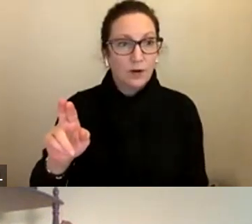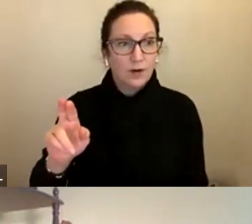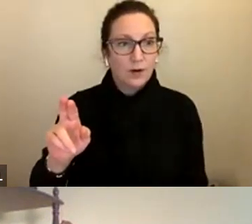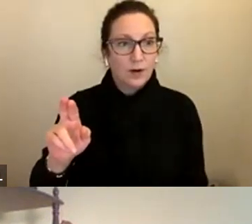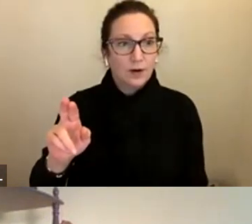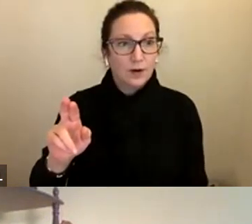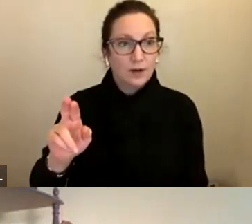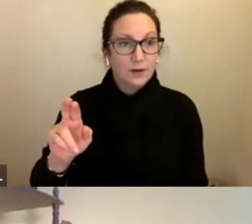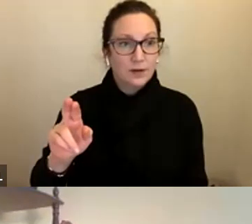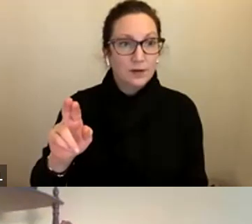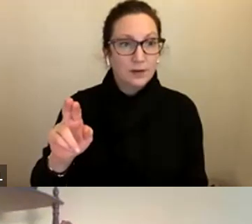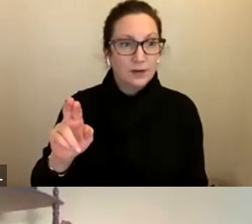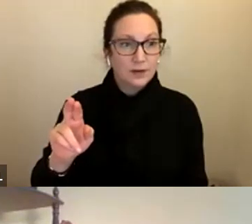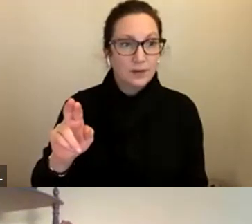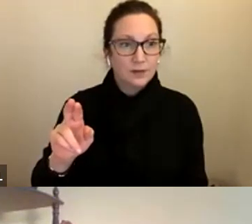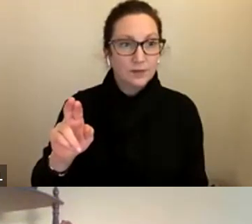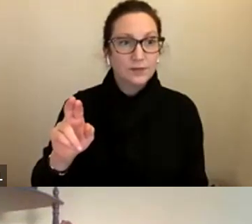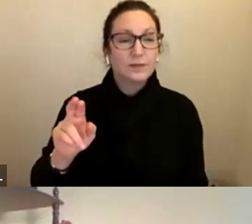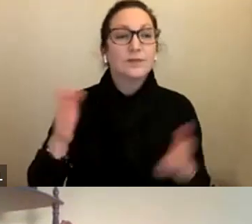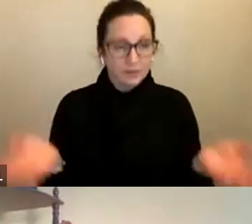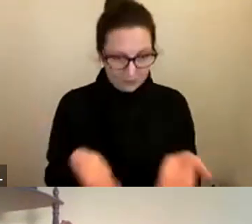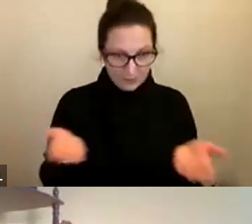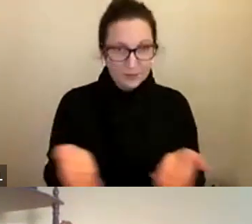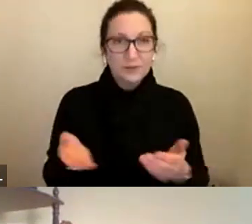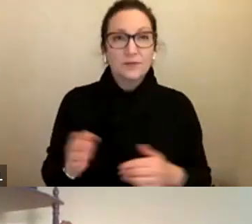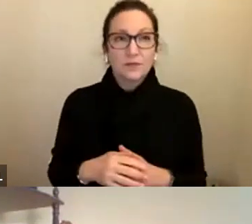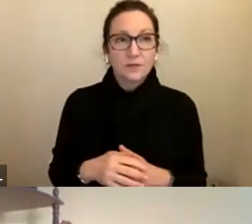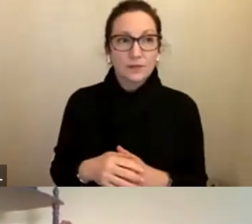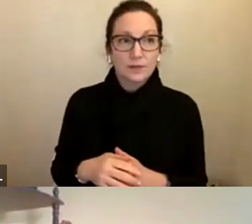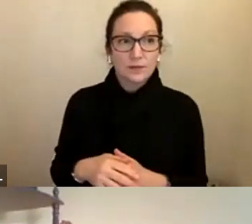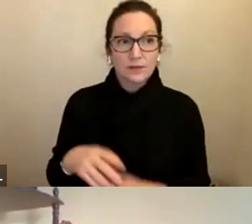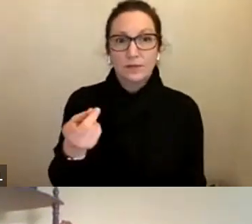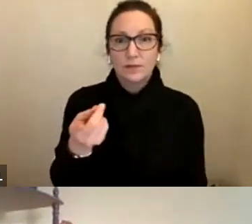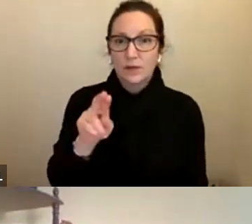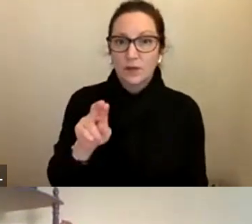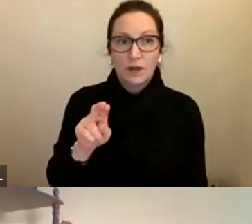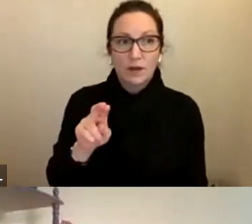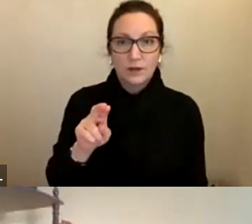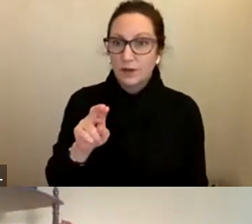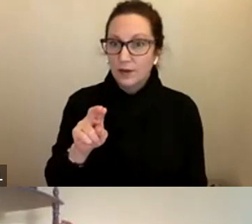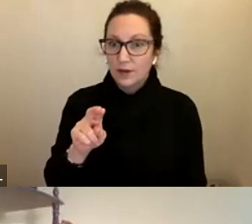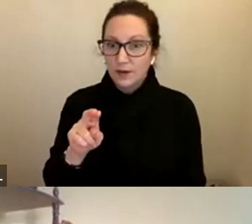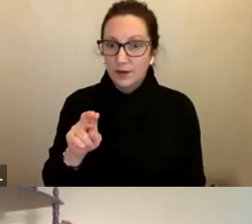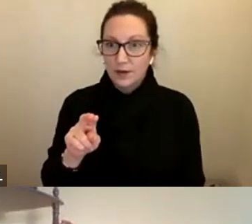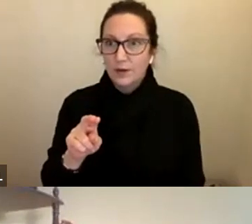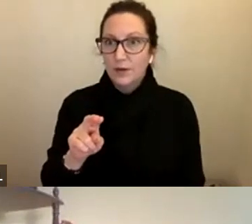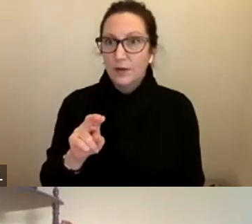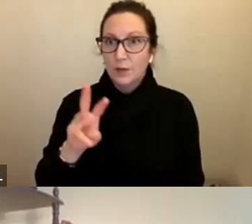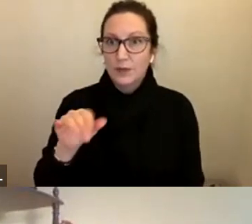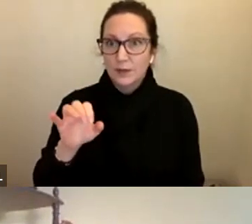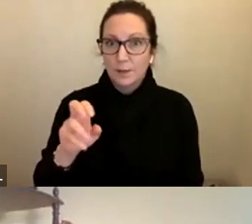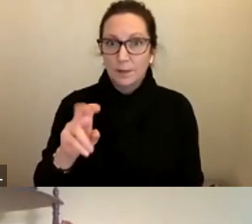Mr. Kreger? I could... Here. Thank you. Dr. Freeman Wisdom. Here.